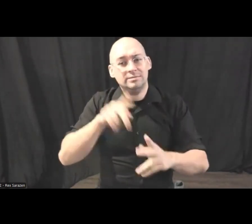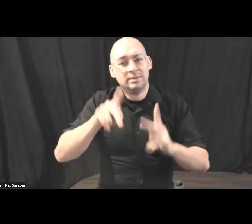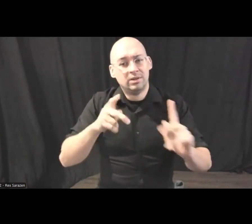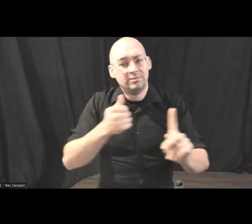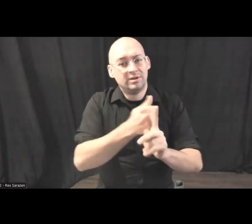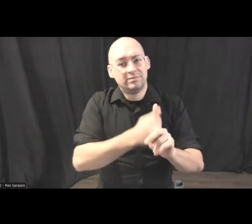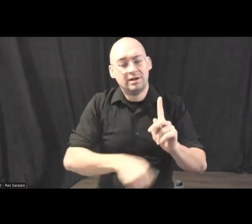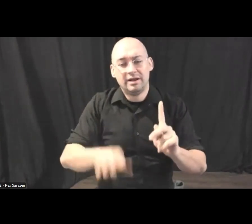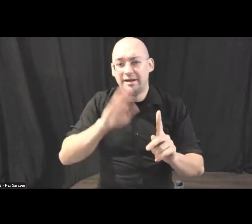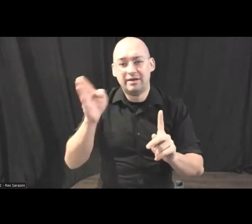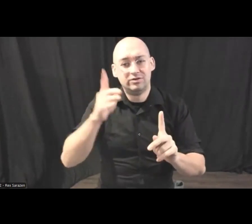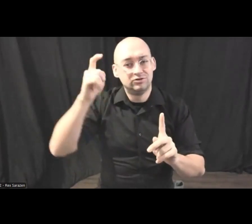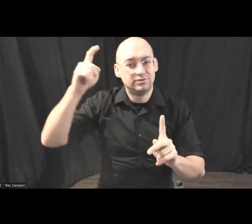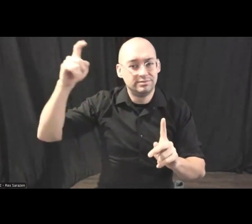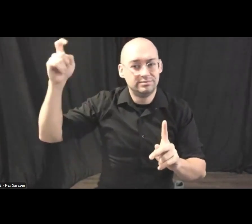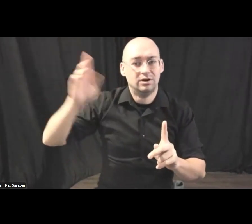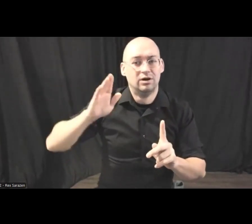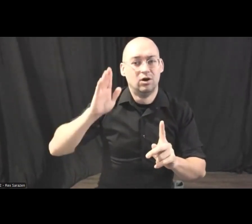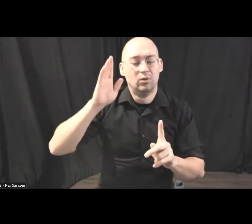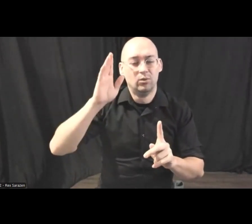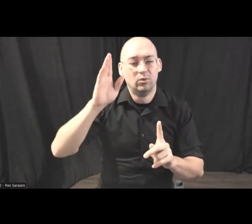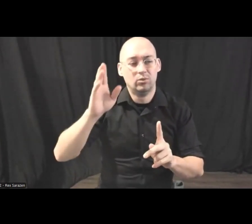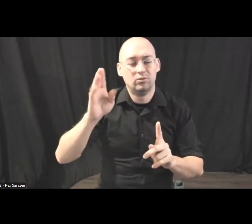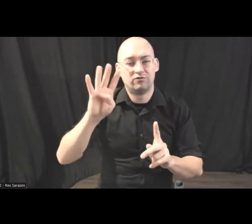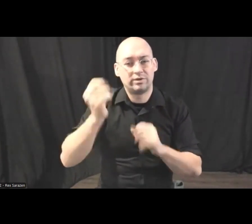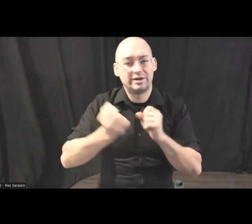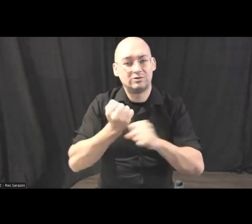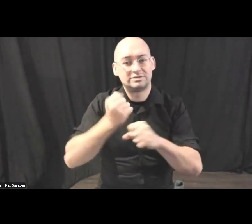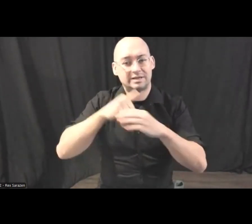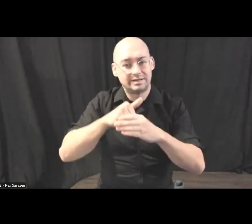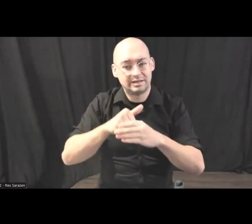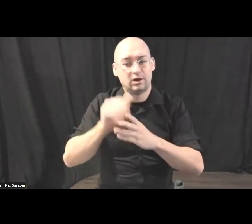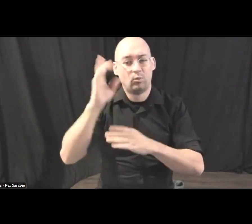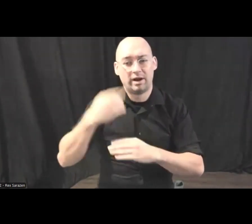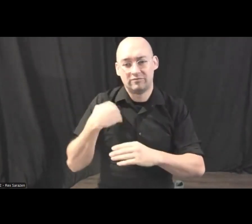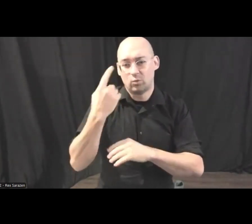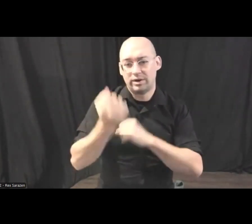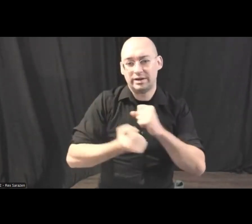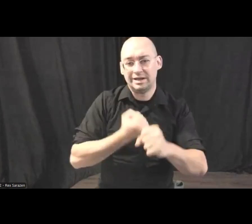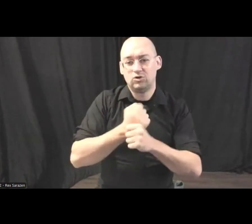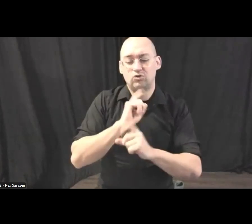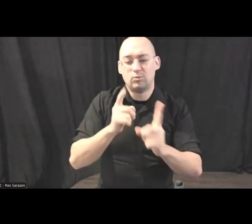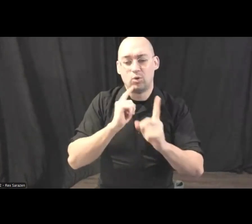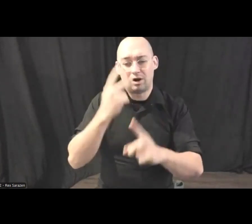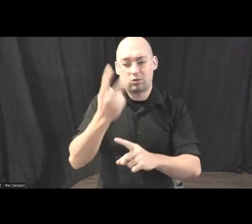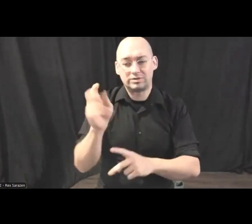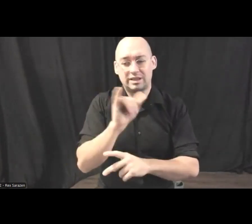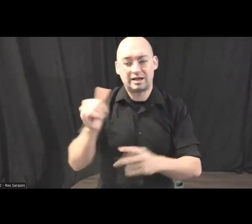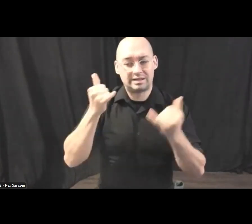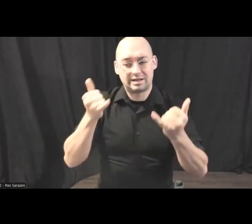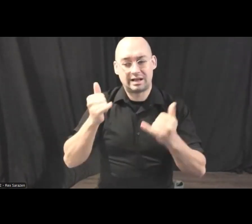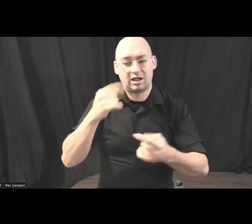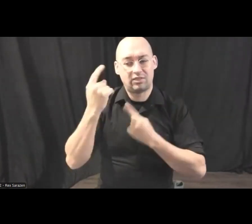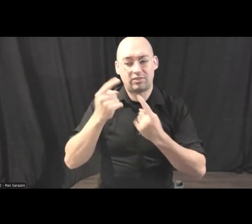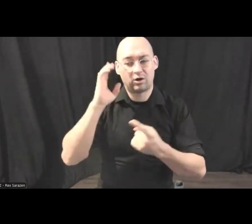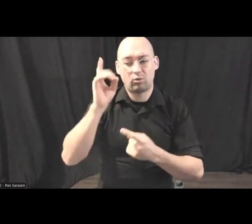I'm an optimist, I never dreamed 4 years in that we would have an annual report that looked like today's. I thought it would be maybe